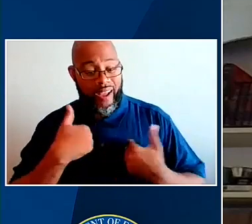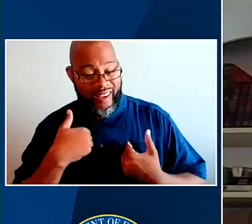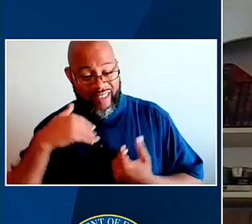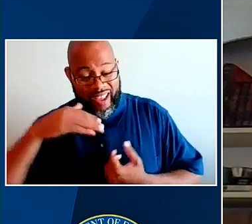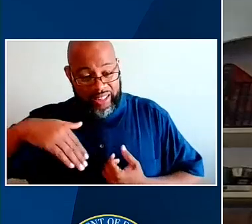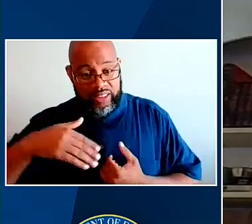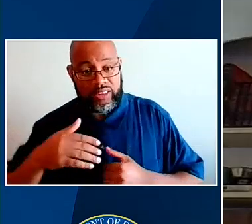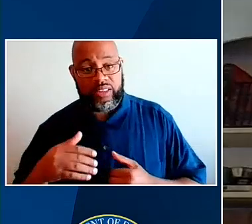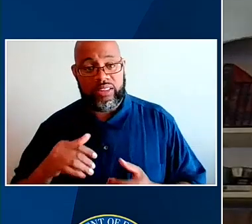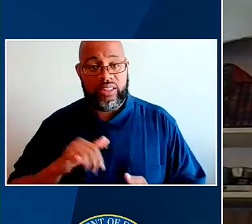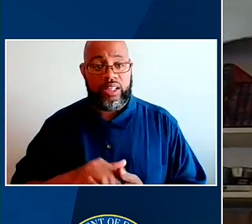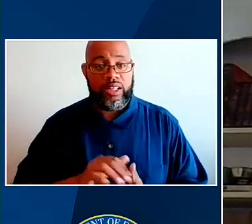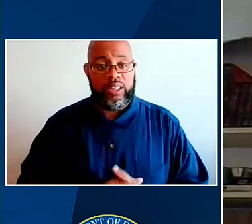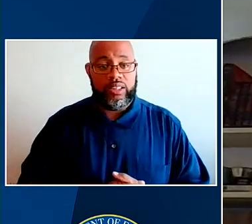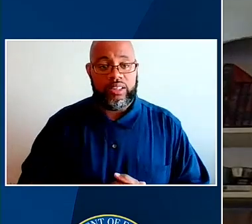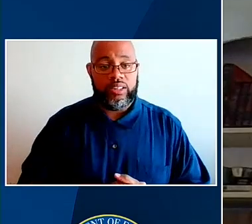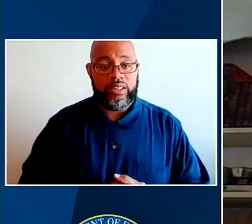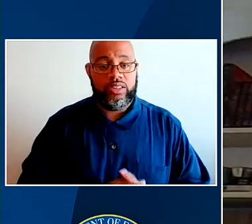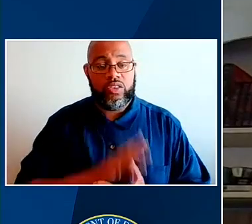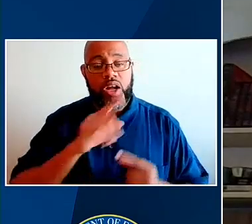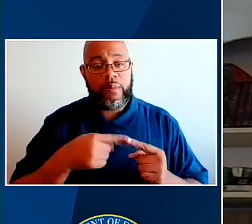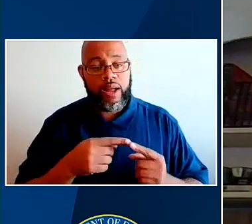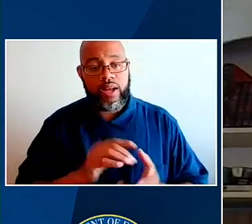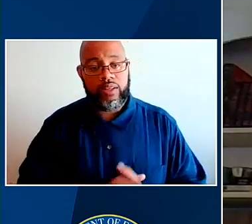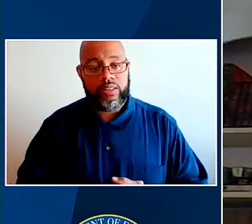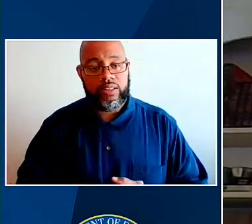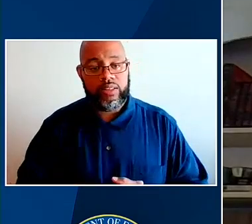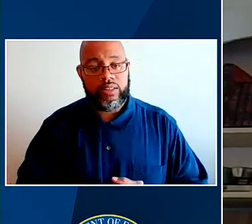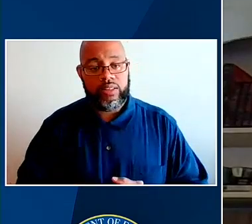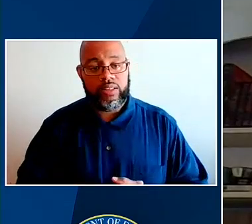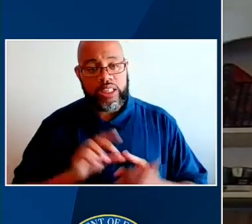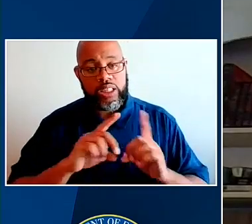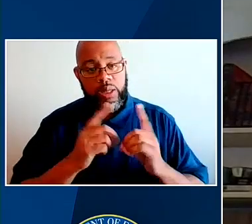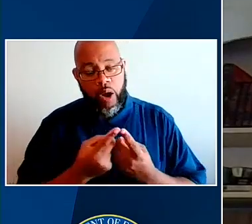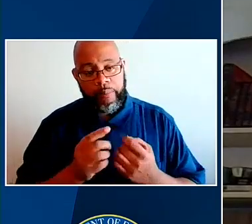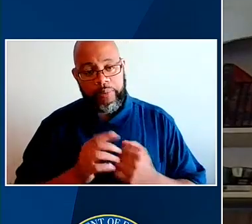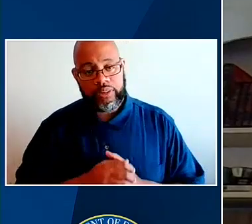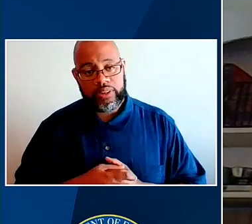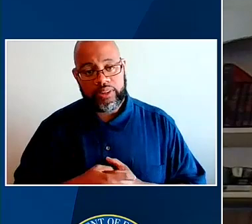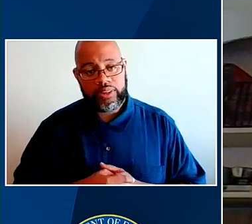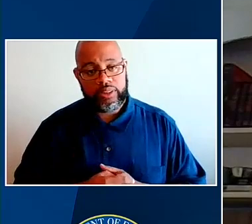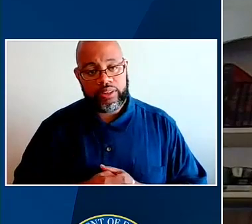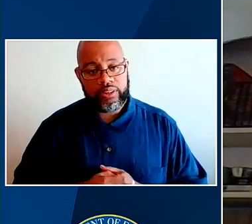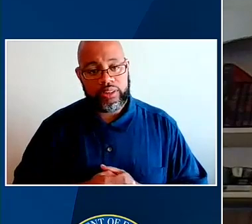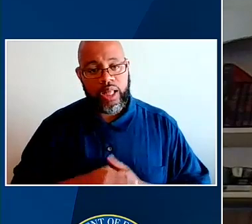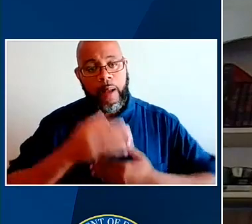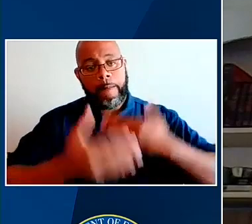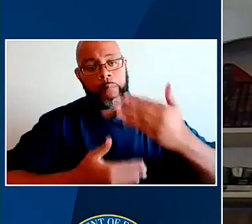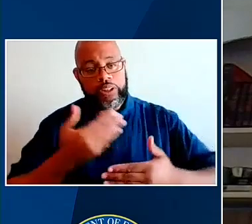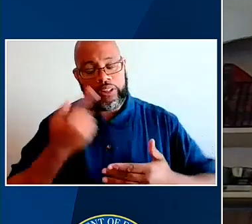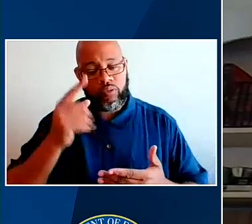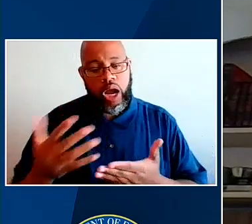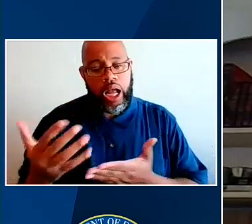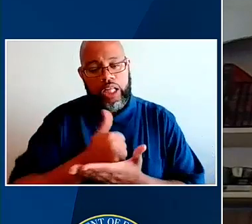you know, in talking about the department's procedures for collecting